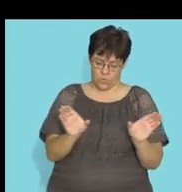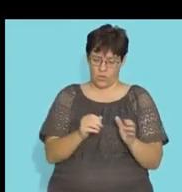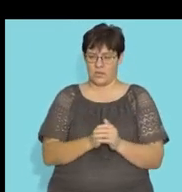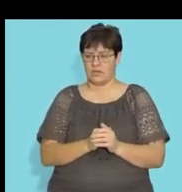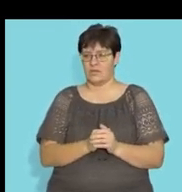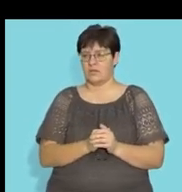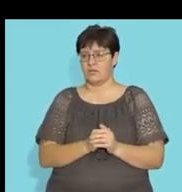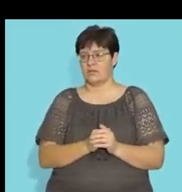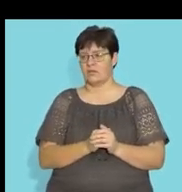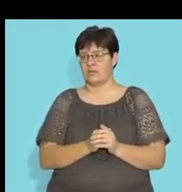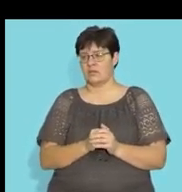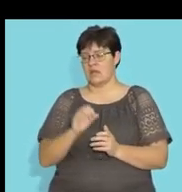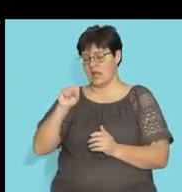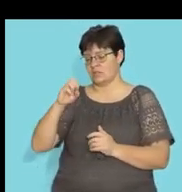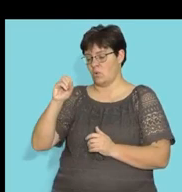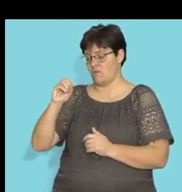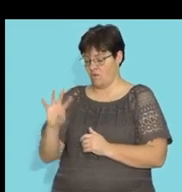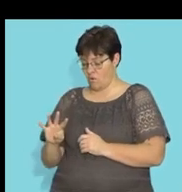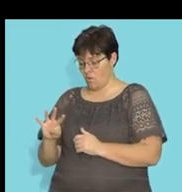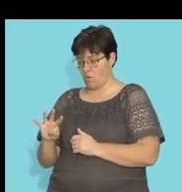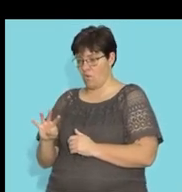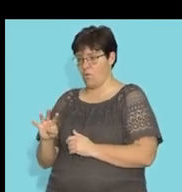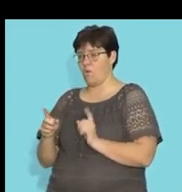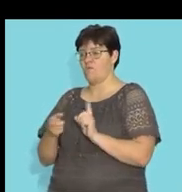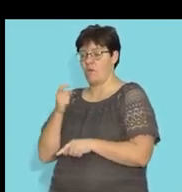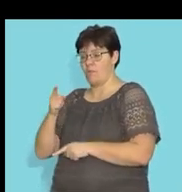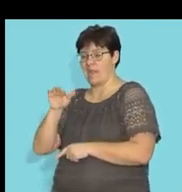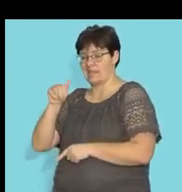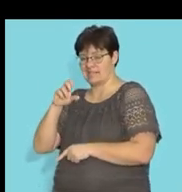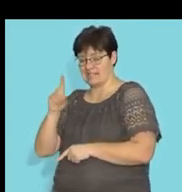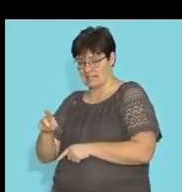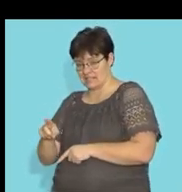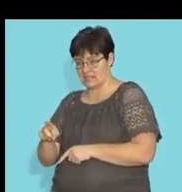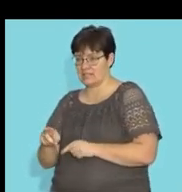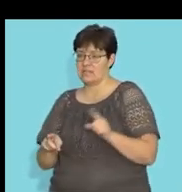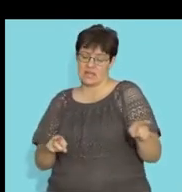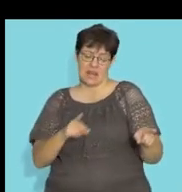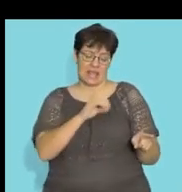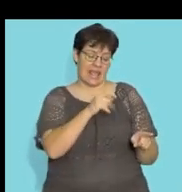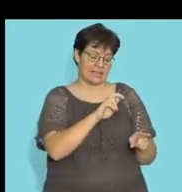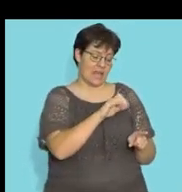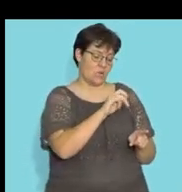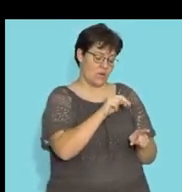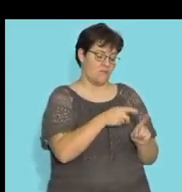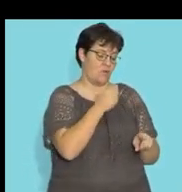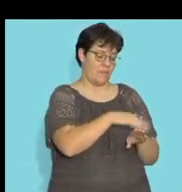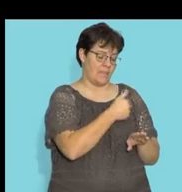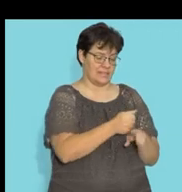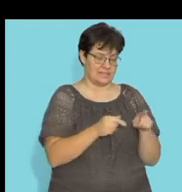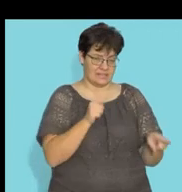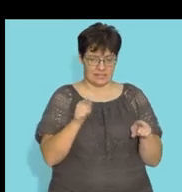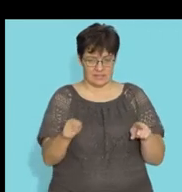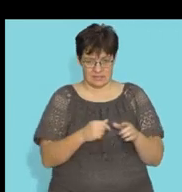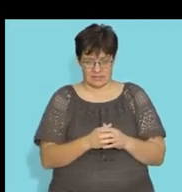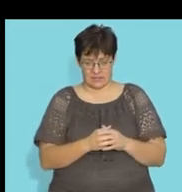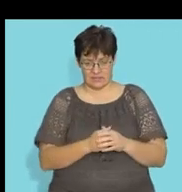say the sulfate comes from the acid and the cation comes from the base.